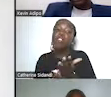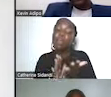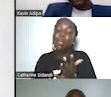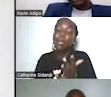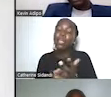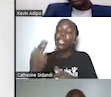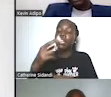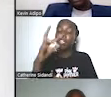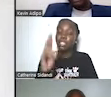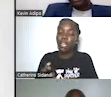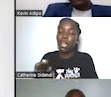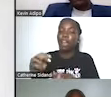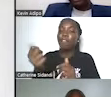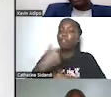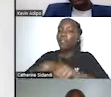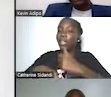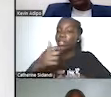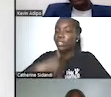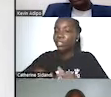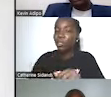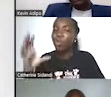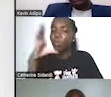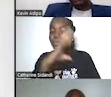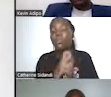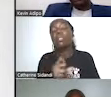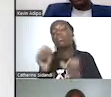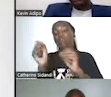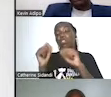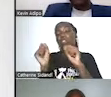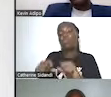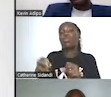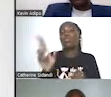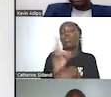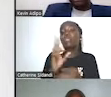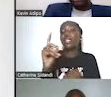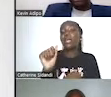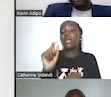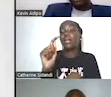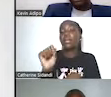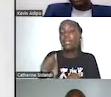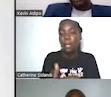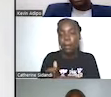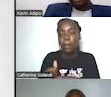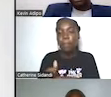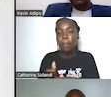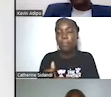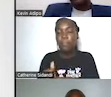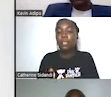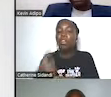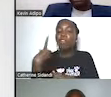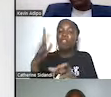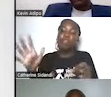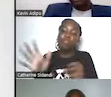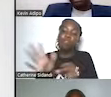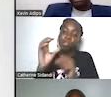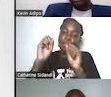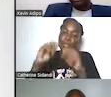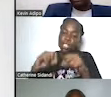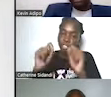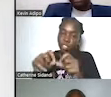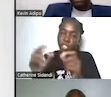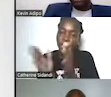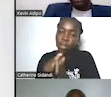functions lack the capability to use the available data, HR data to its full potential, usually because